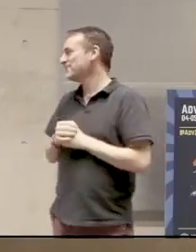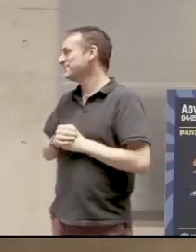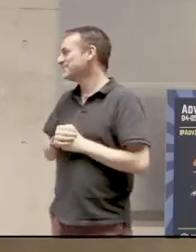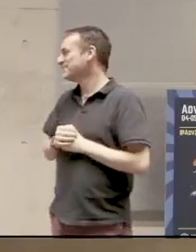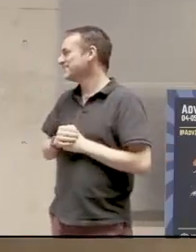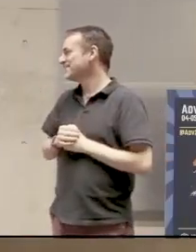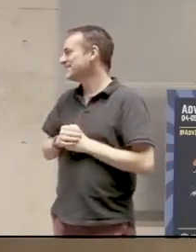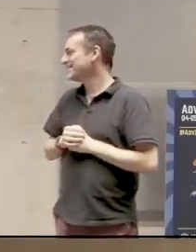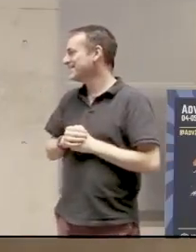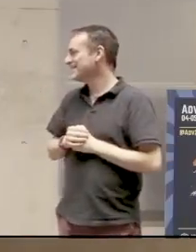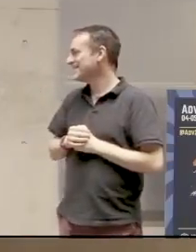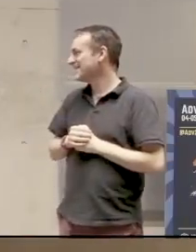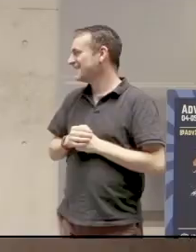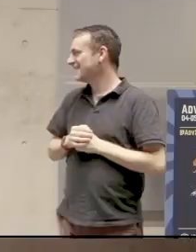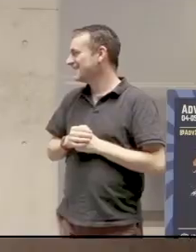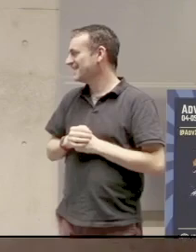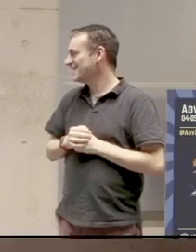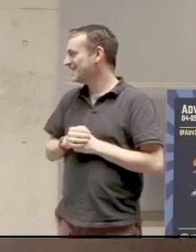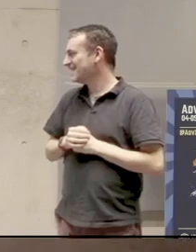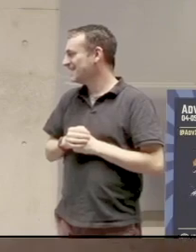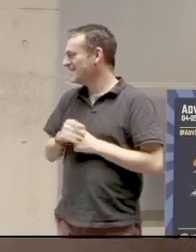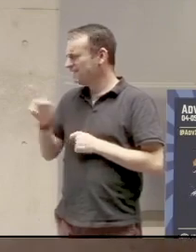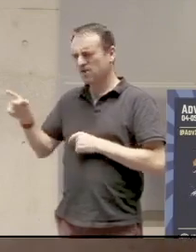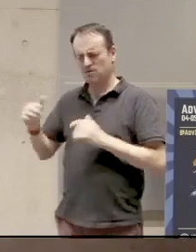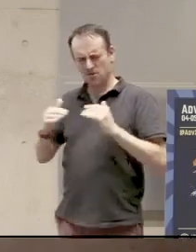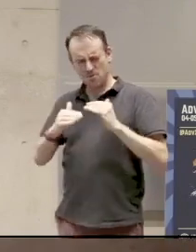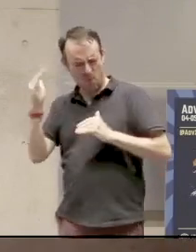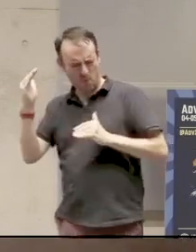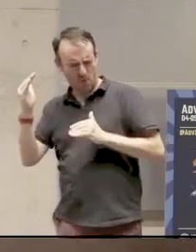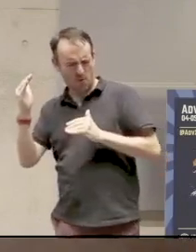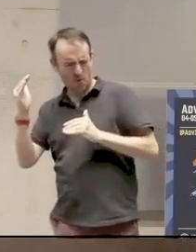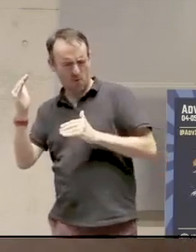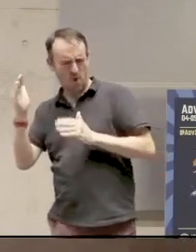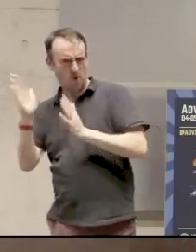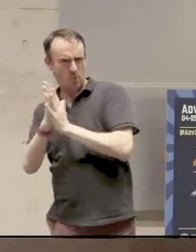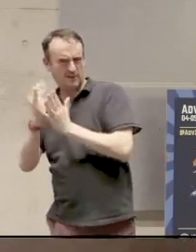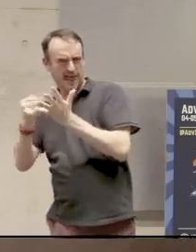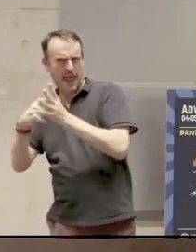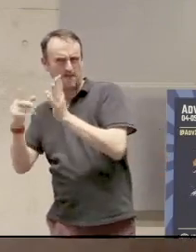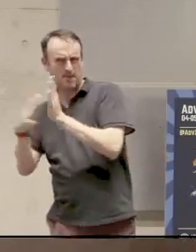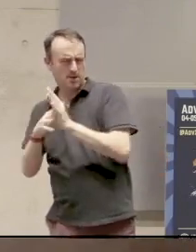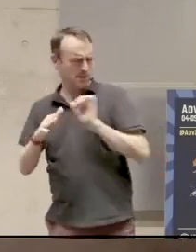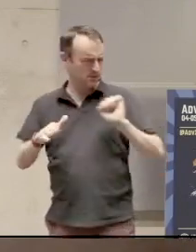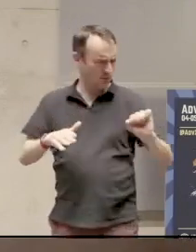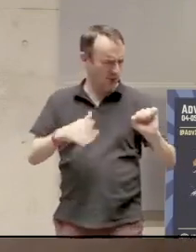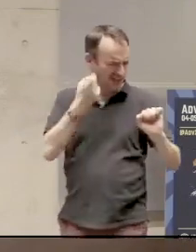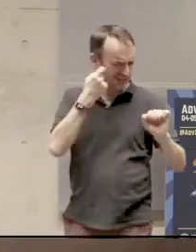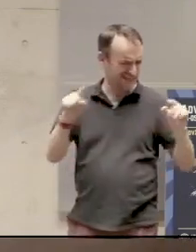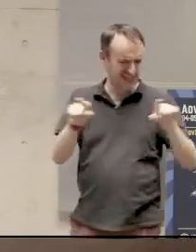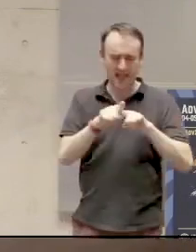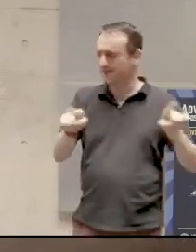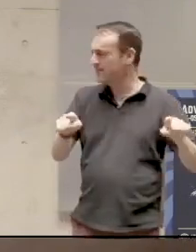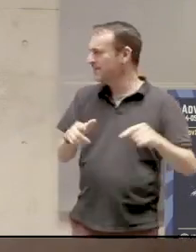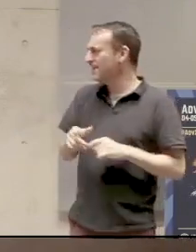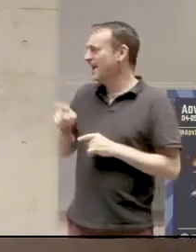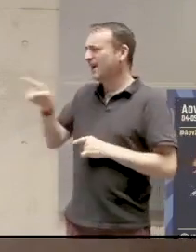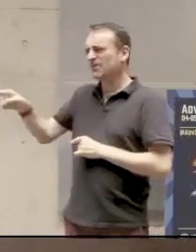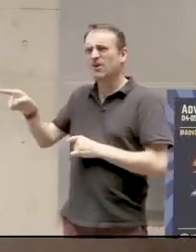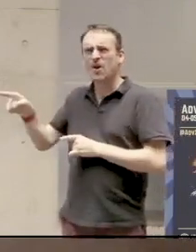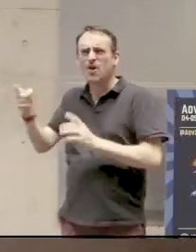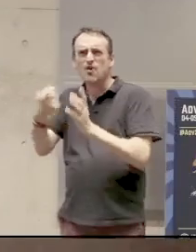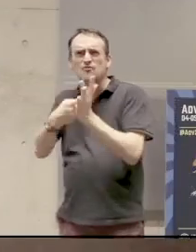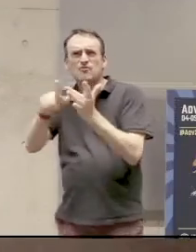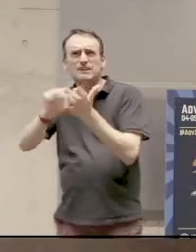I'm sorry, weirdly more support for that, even though it was the same. And I don't know if I can bring myself to describe